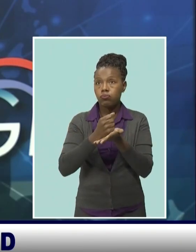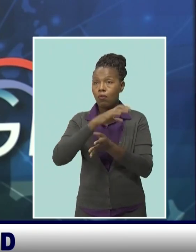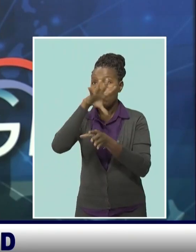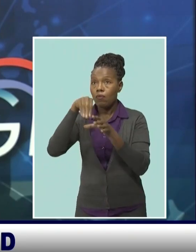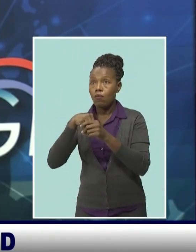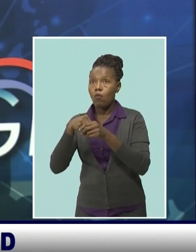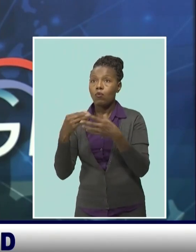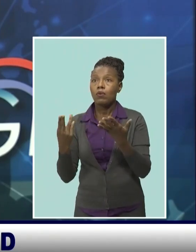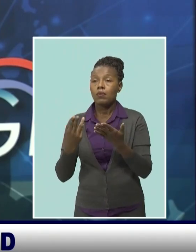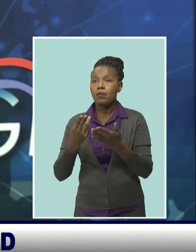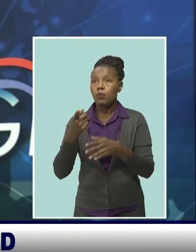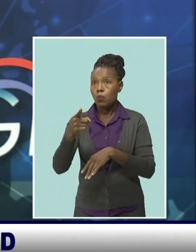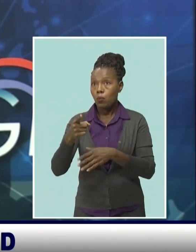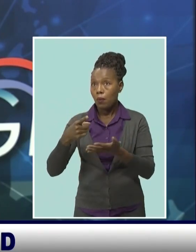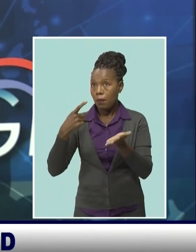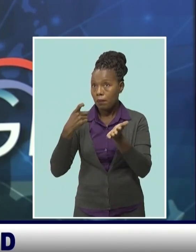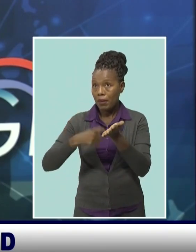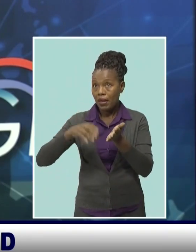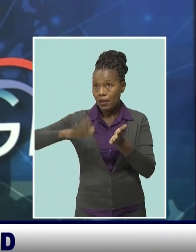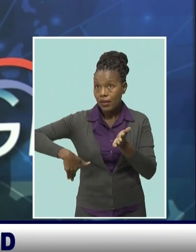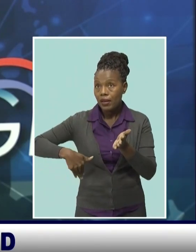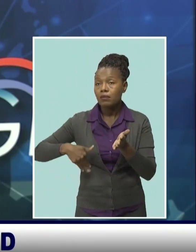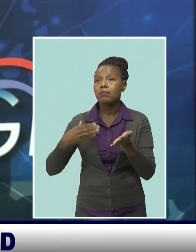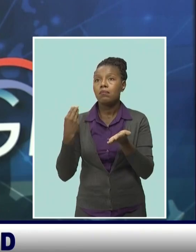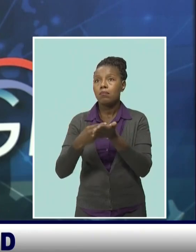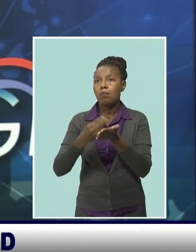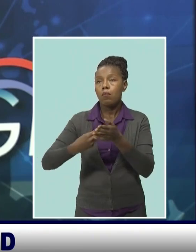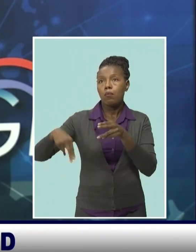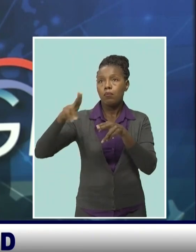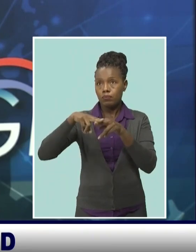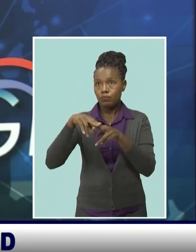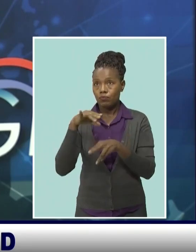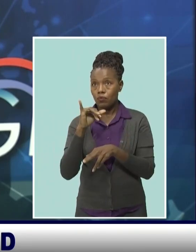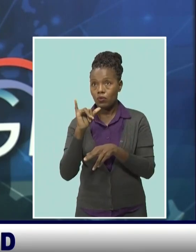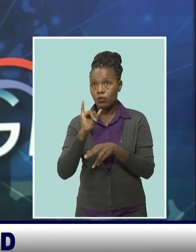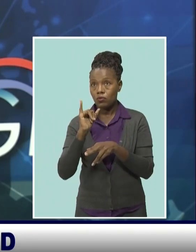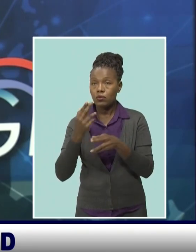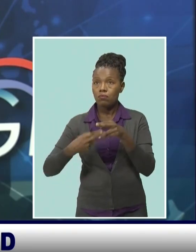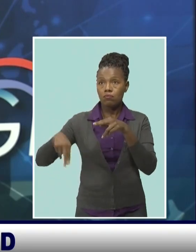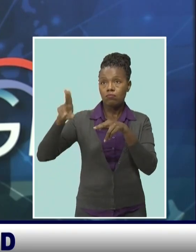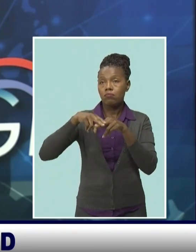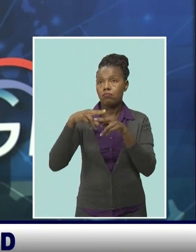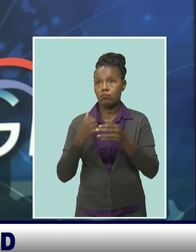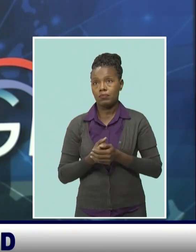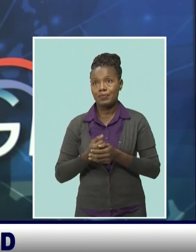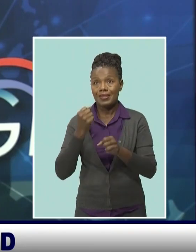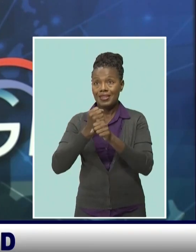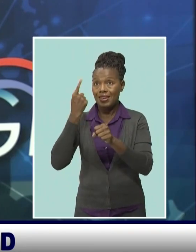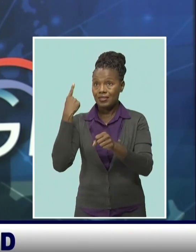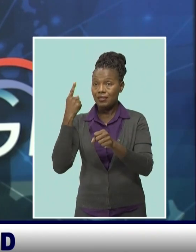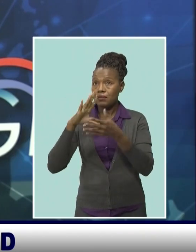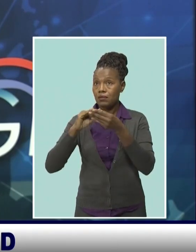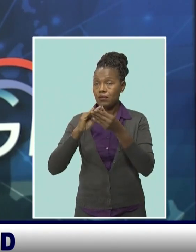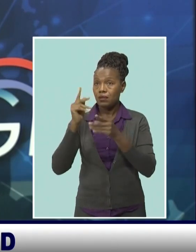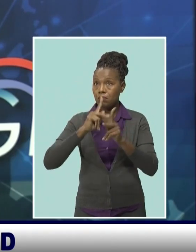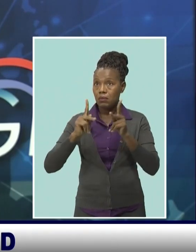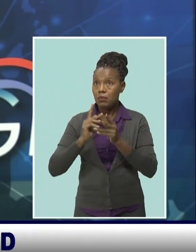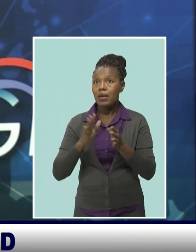and interest. The latest action follows the opportunity extended last year for people to possibly have interest waived on tax